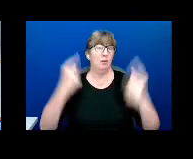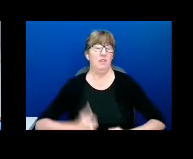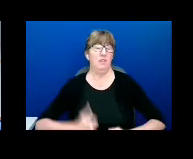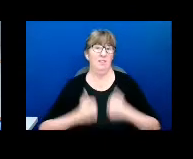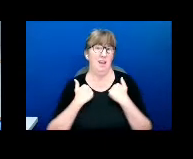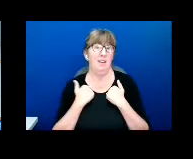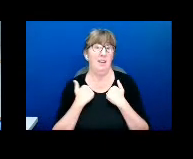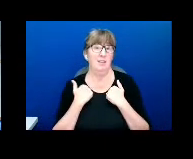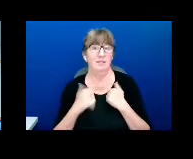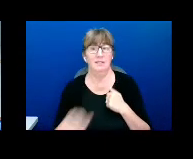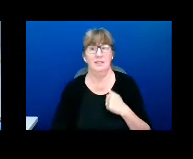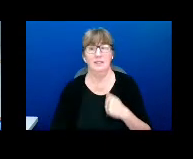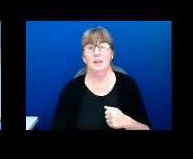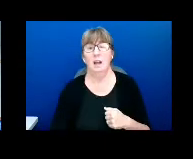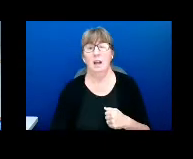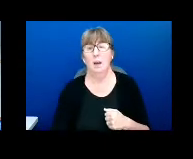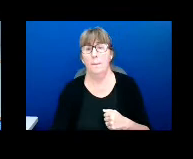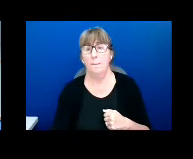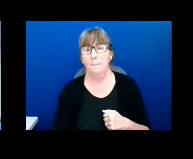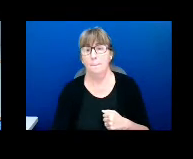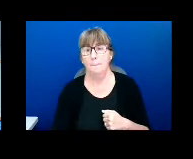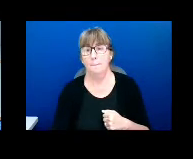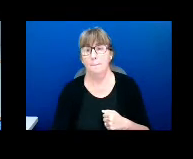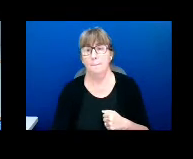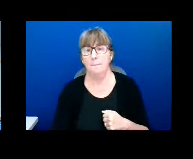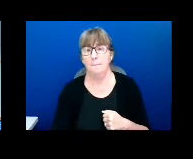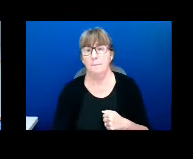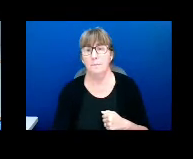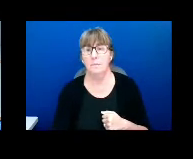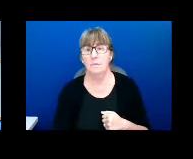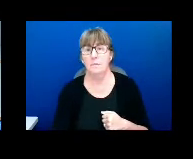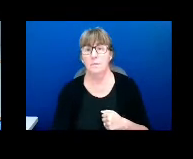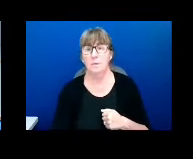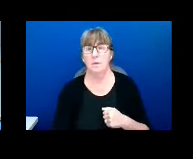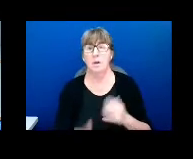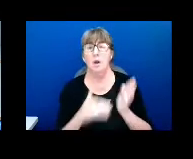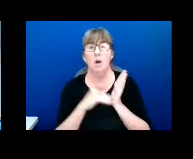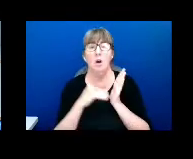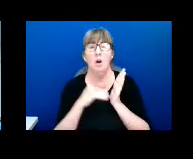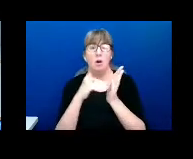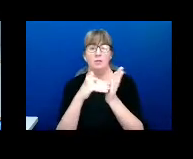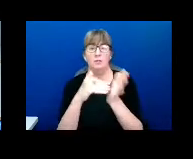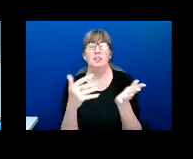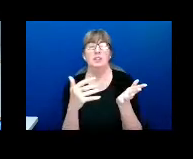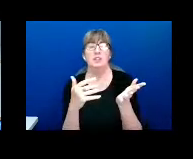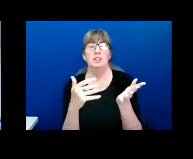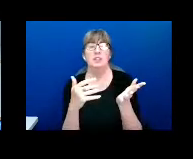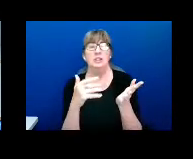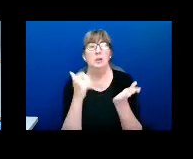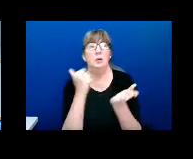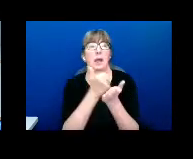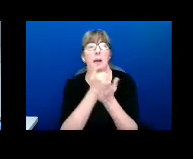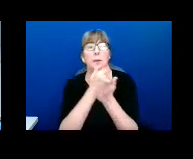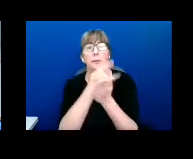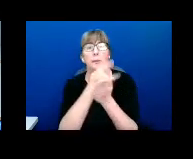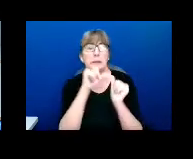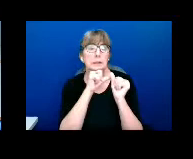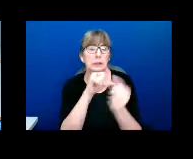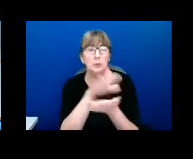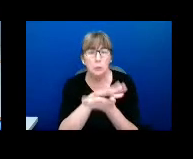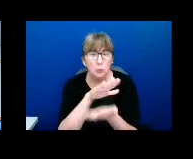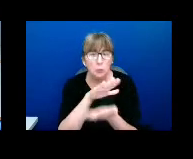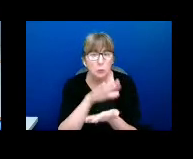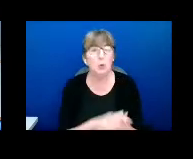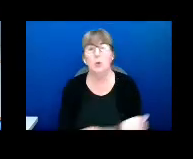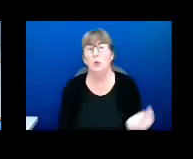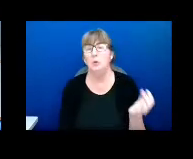We all very often find that it helps kids stay in school, it prevents dropouts, and often